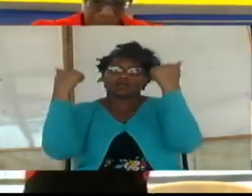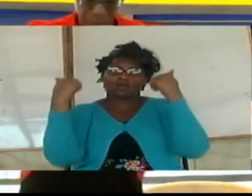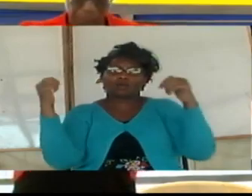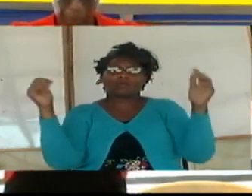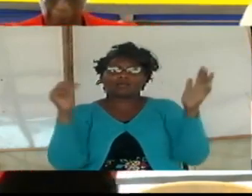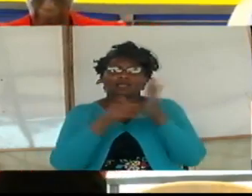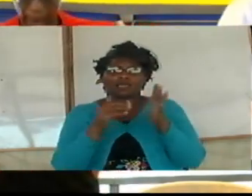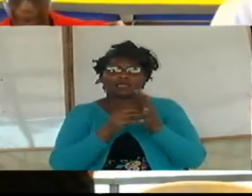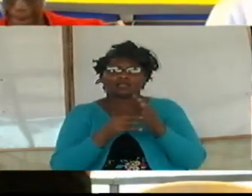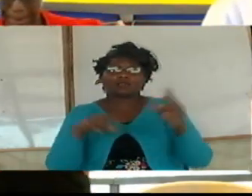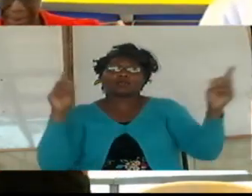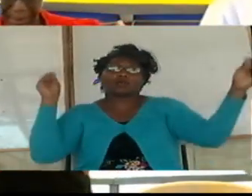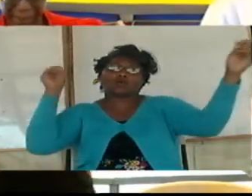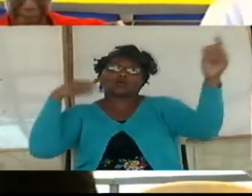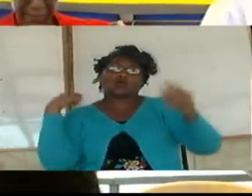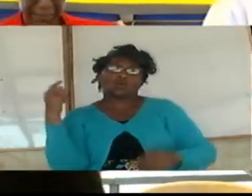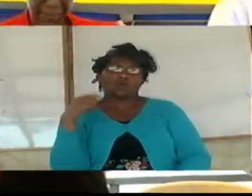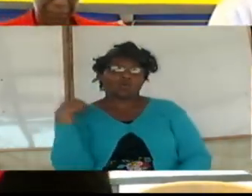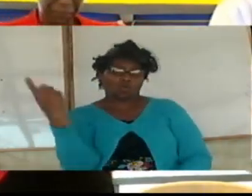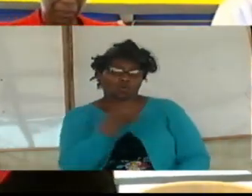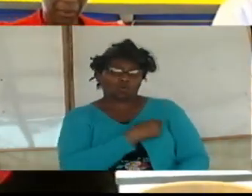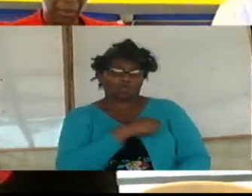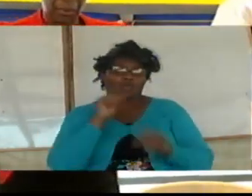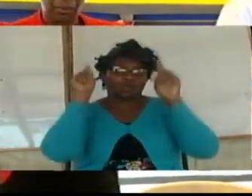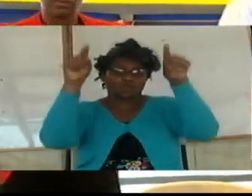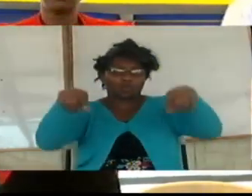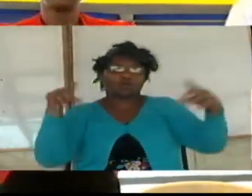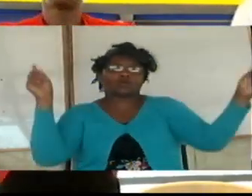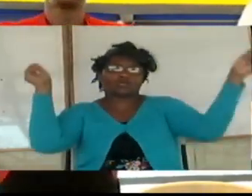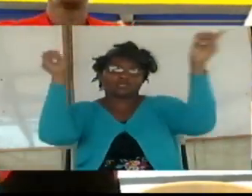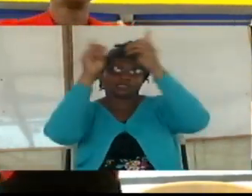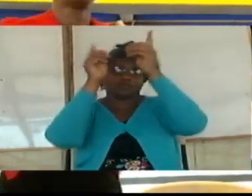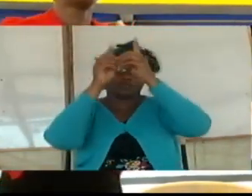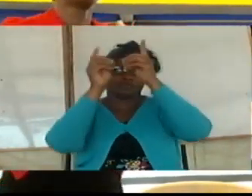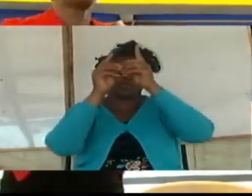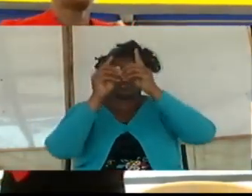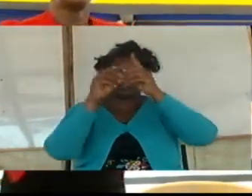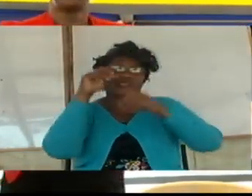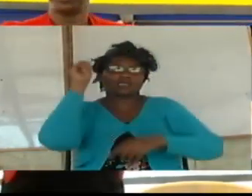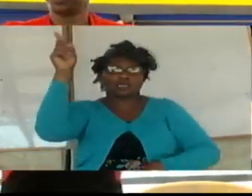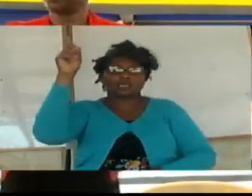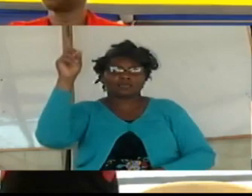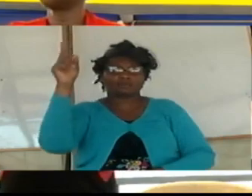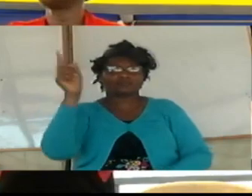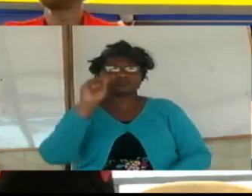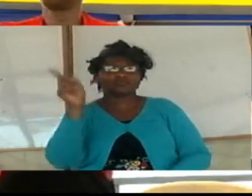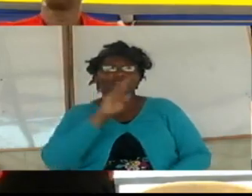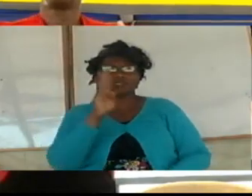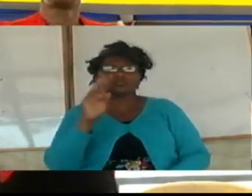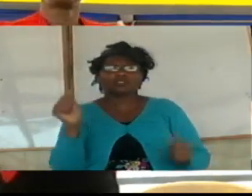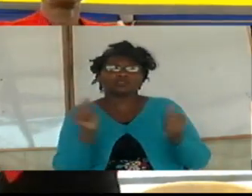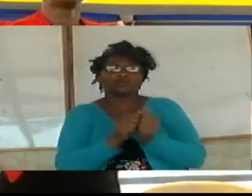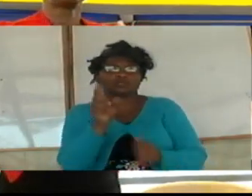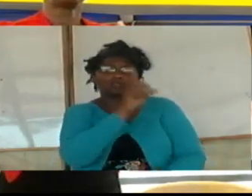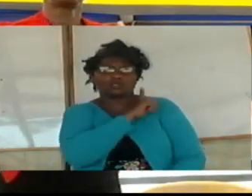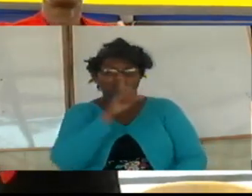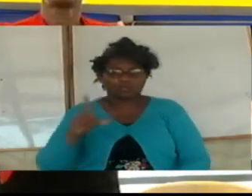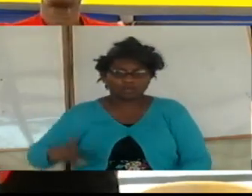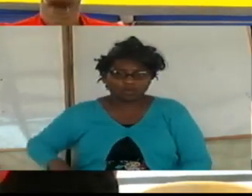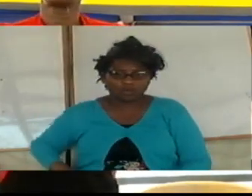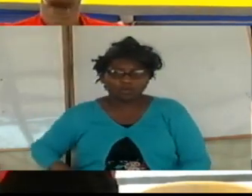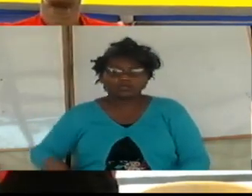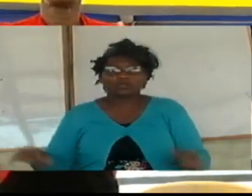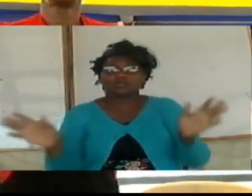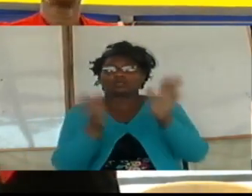air. The Bible says, there we shall ever be with the Lord.